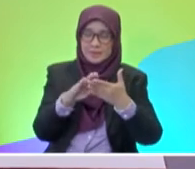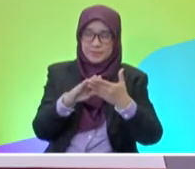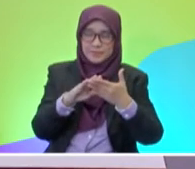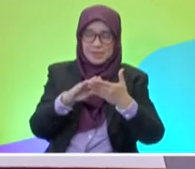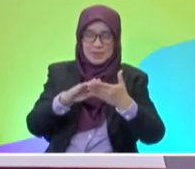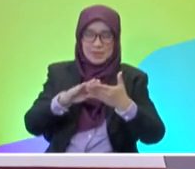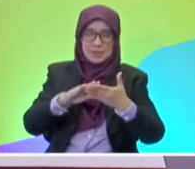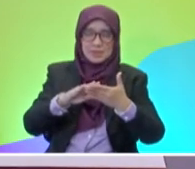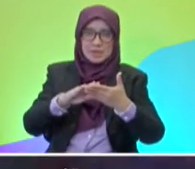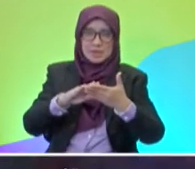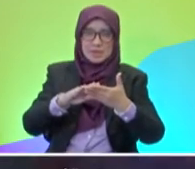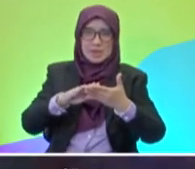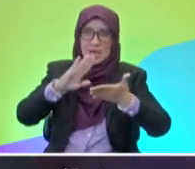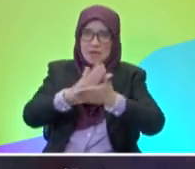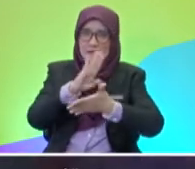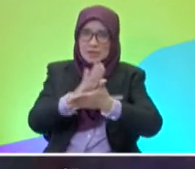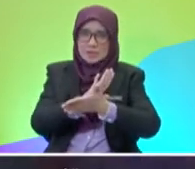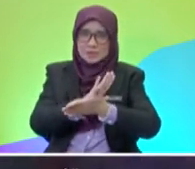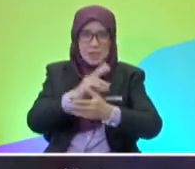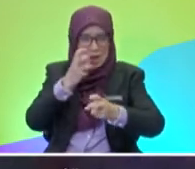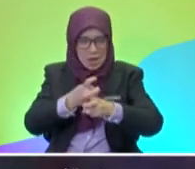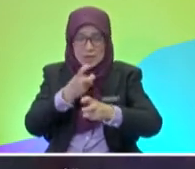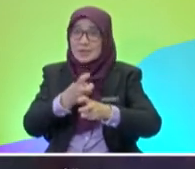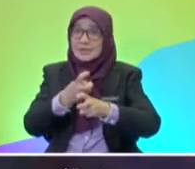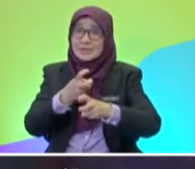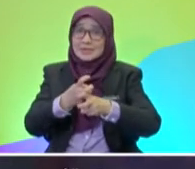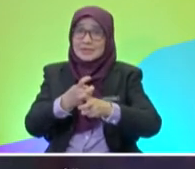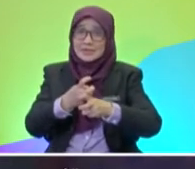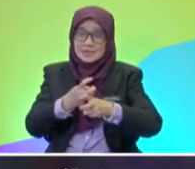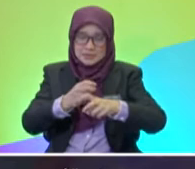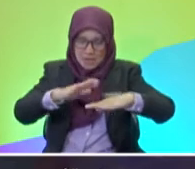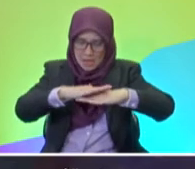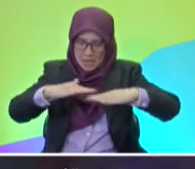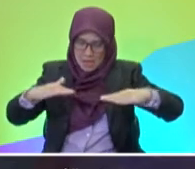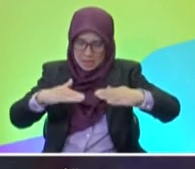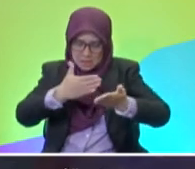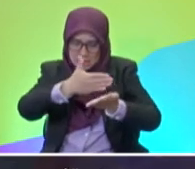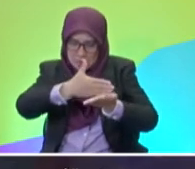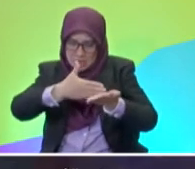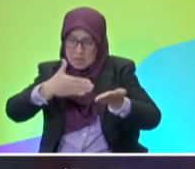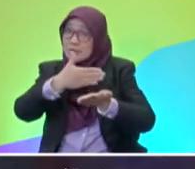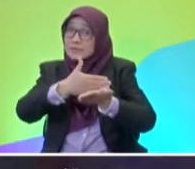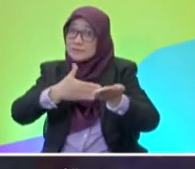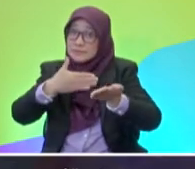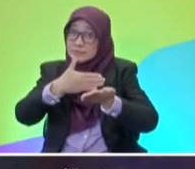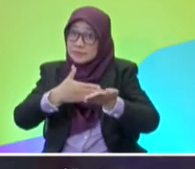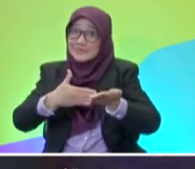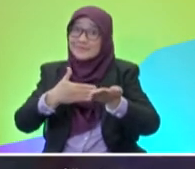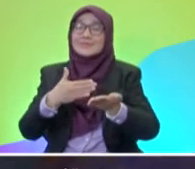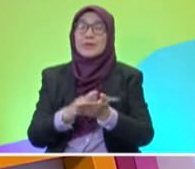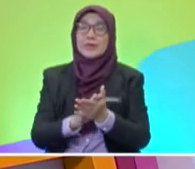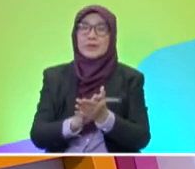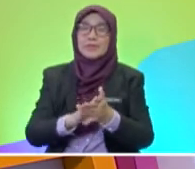cut, so that you didn't cut, you won't cut the table. Okay? And now let's use the